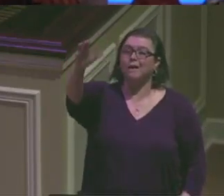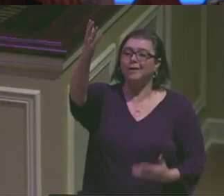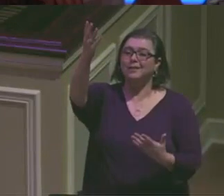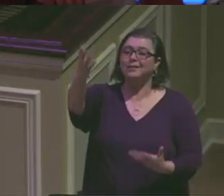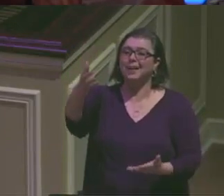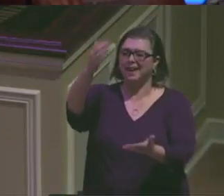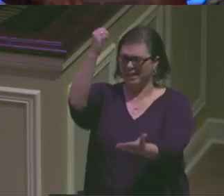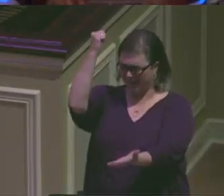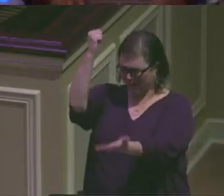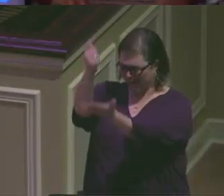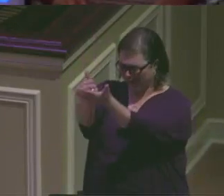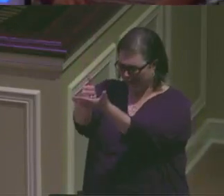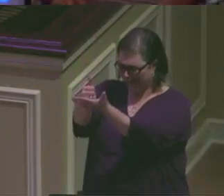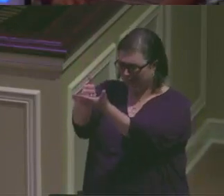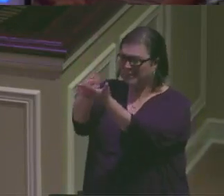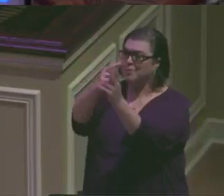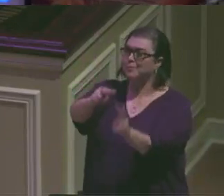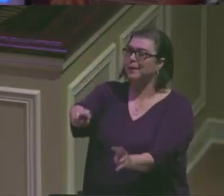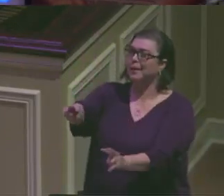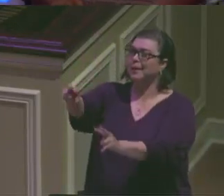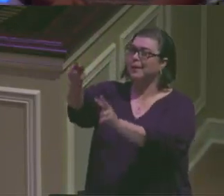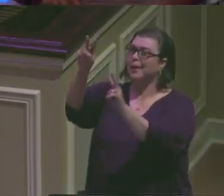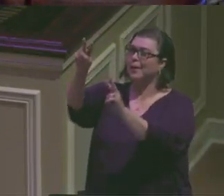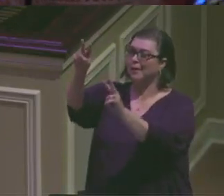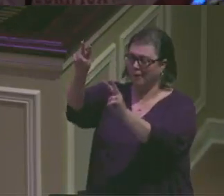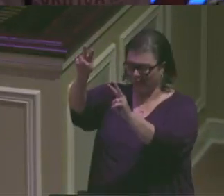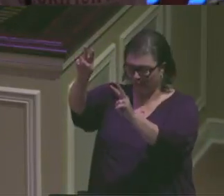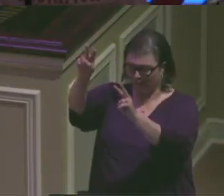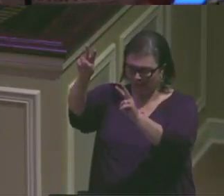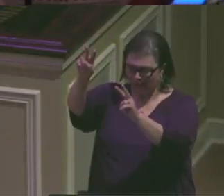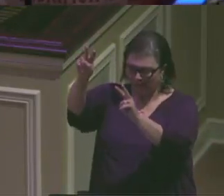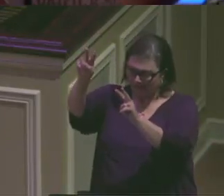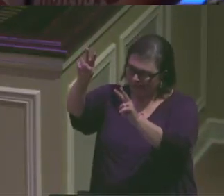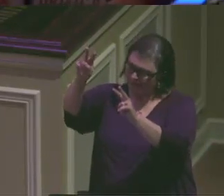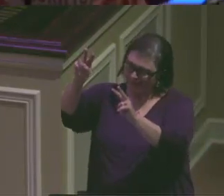So let's behold the King of Kings.